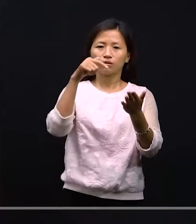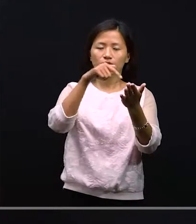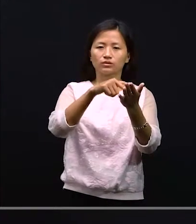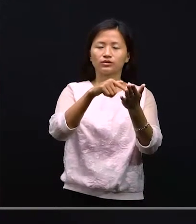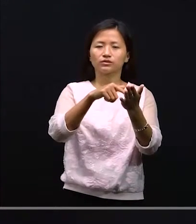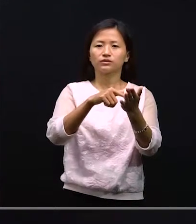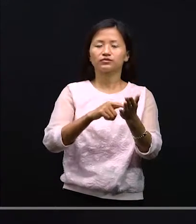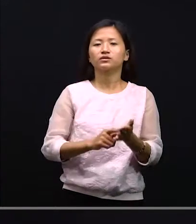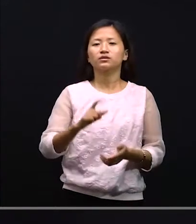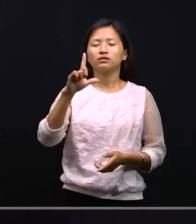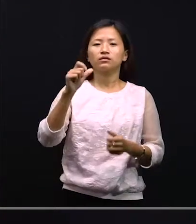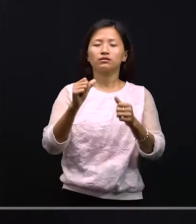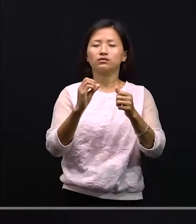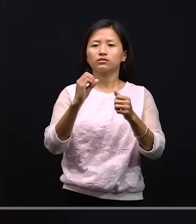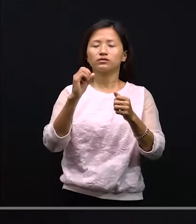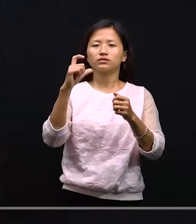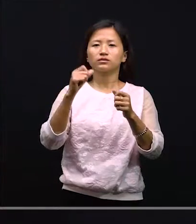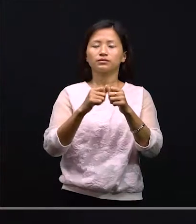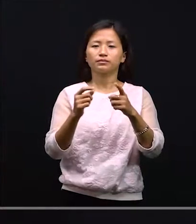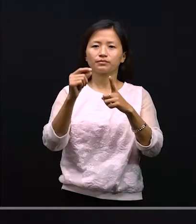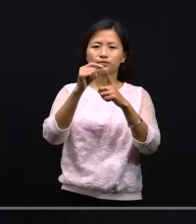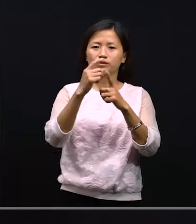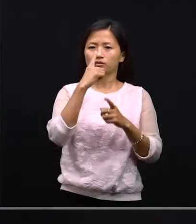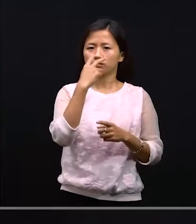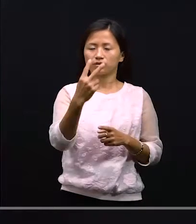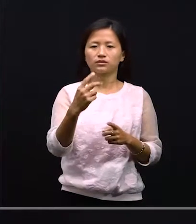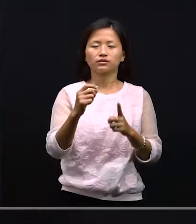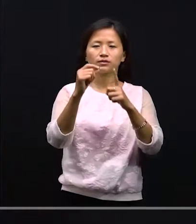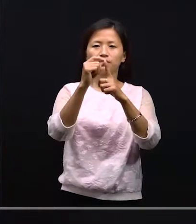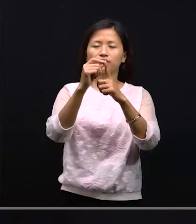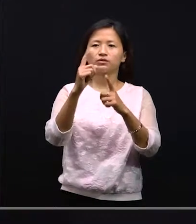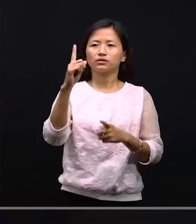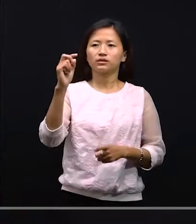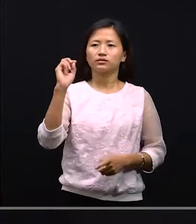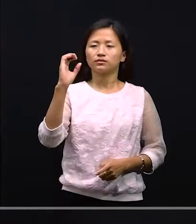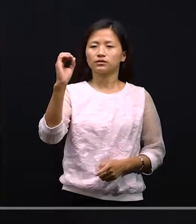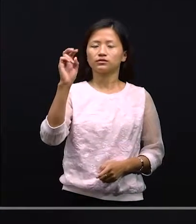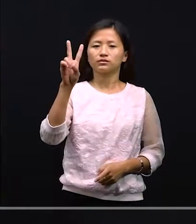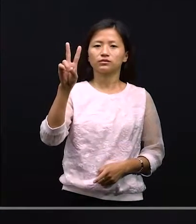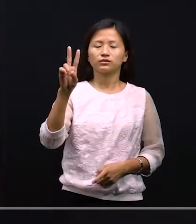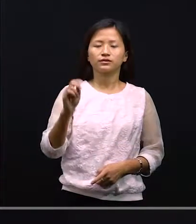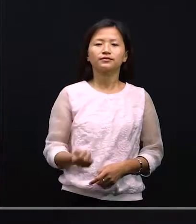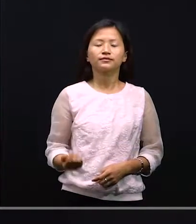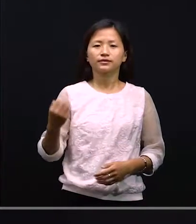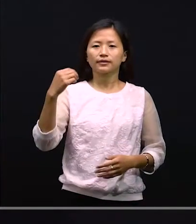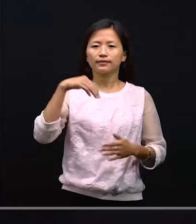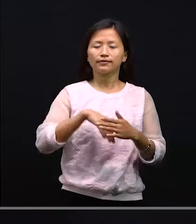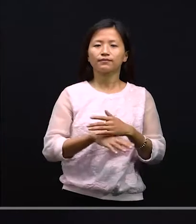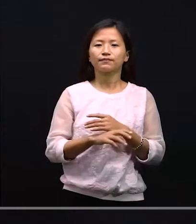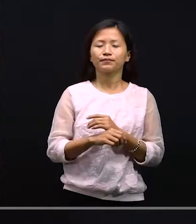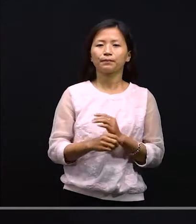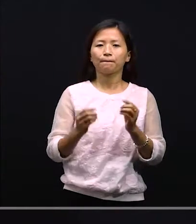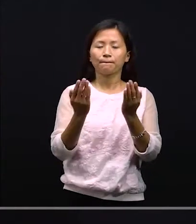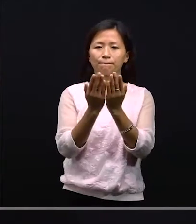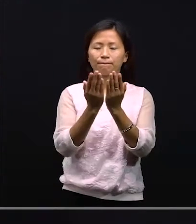will request you to kindly turn to page number 102 in your textbook so that you can also locate these mountains